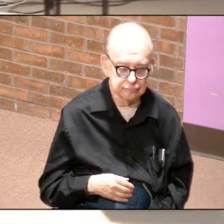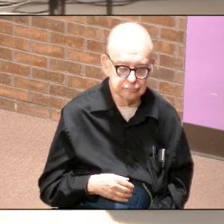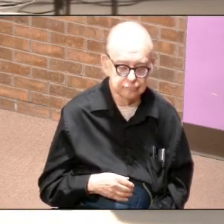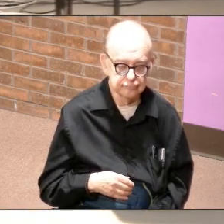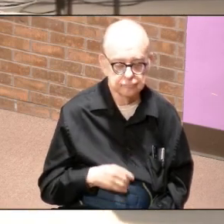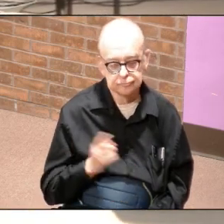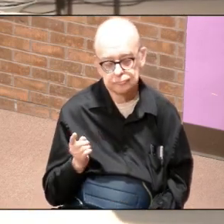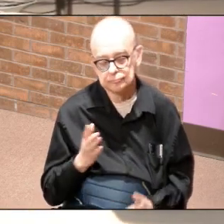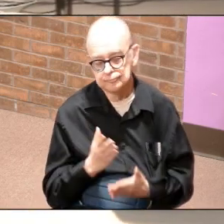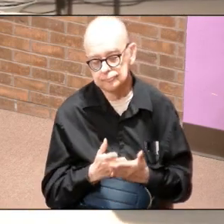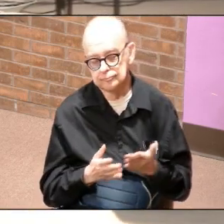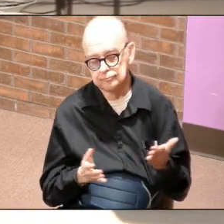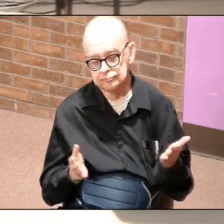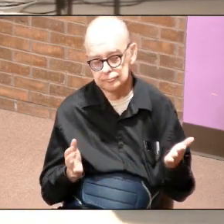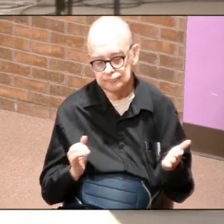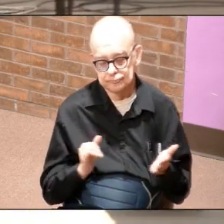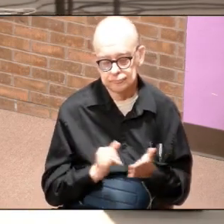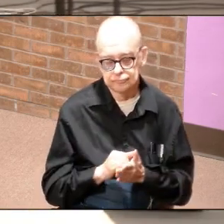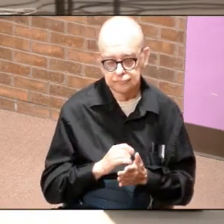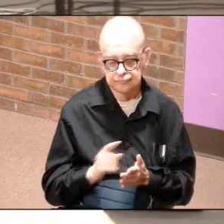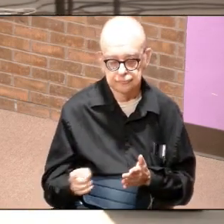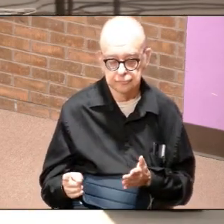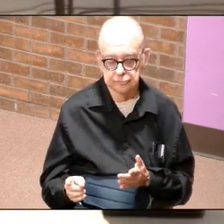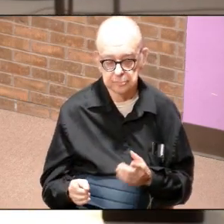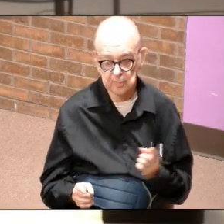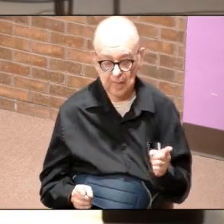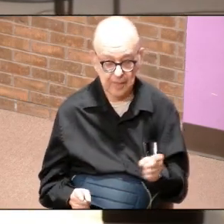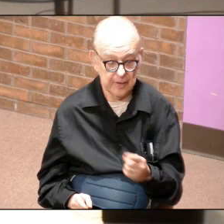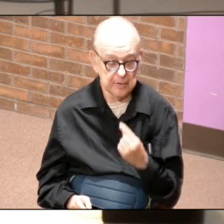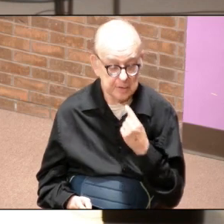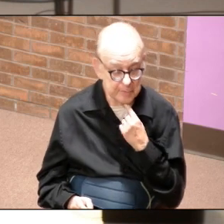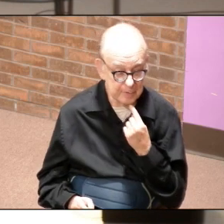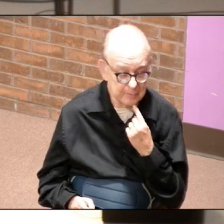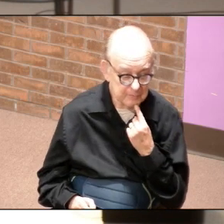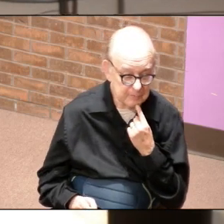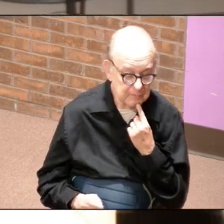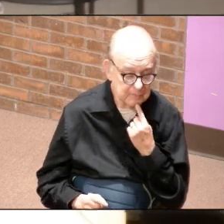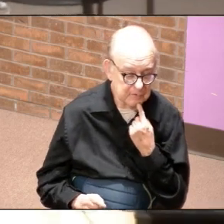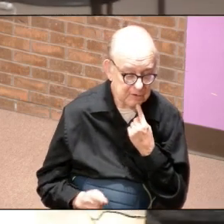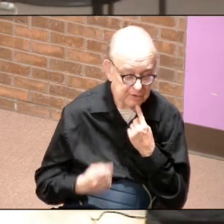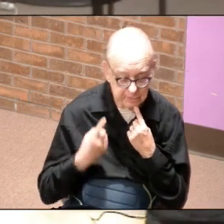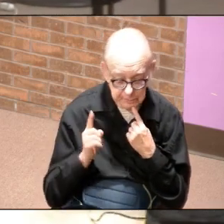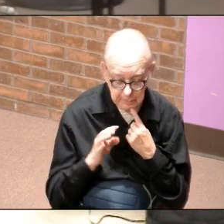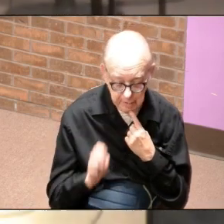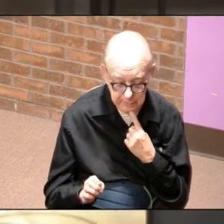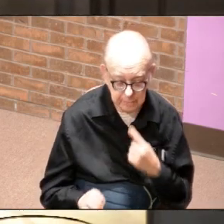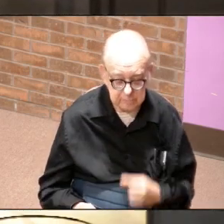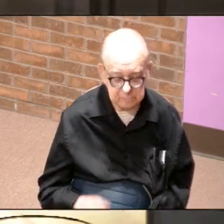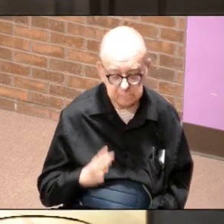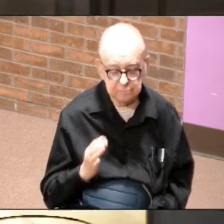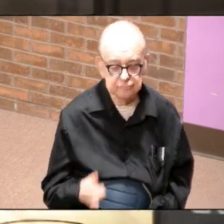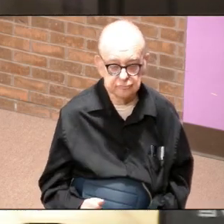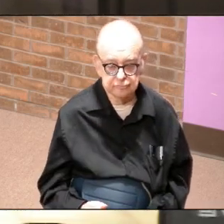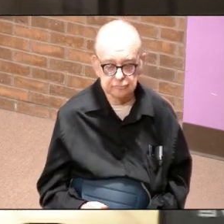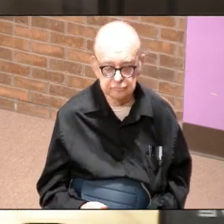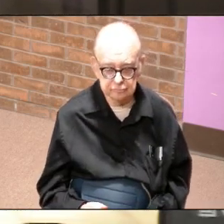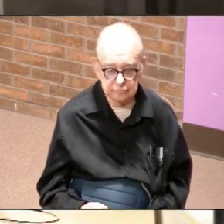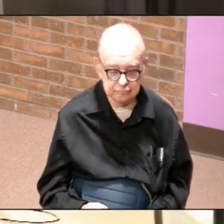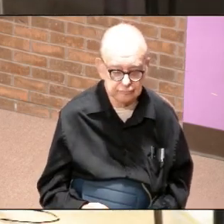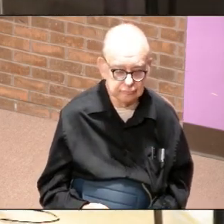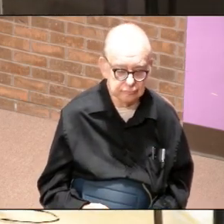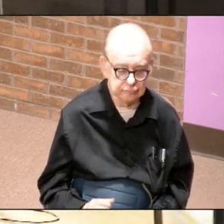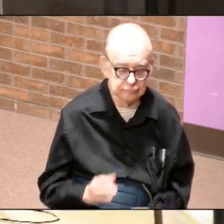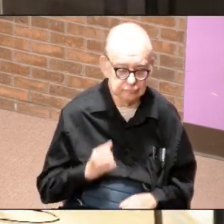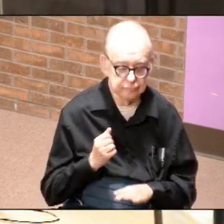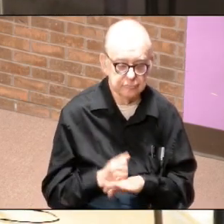And the other part is, they're gonna be jealous forever. Because